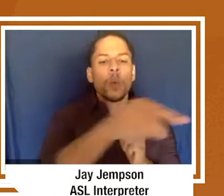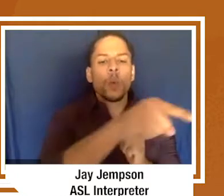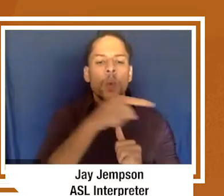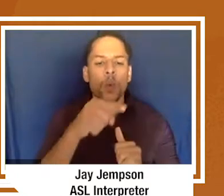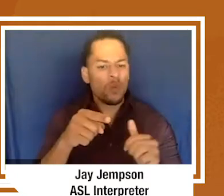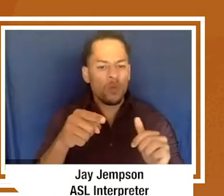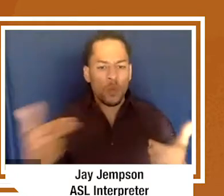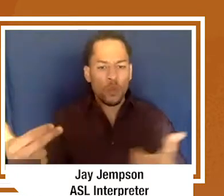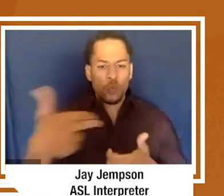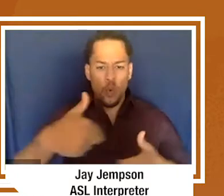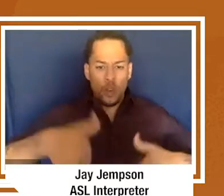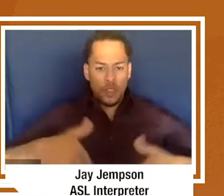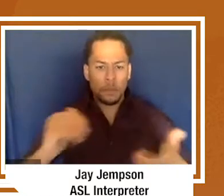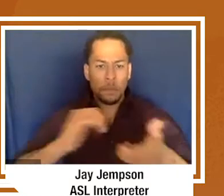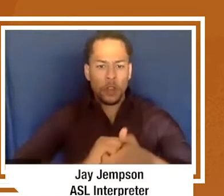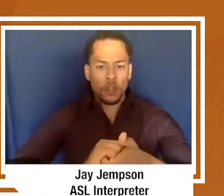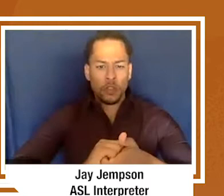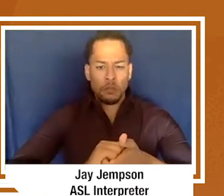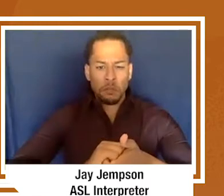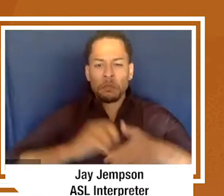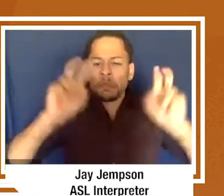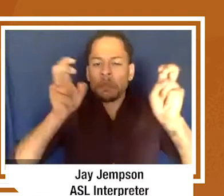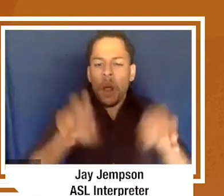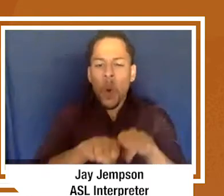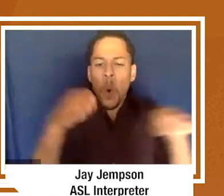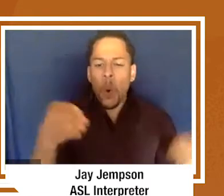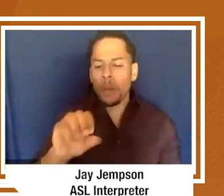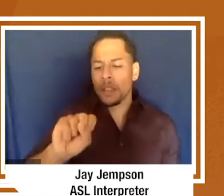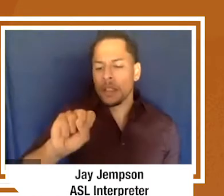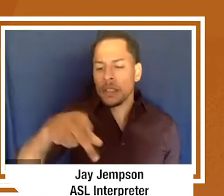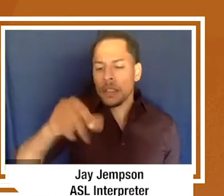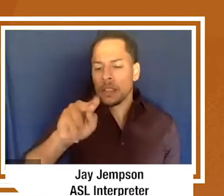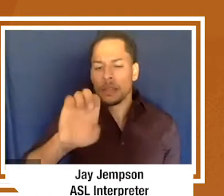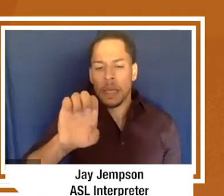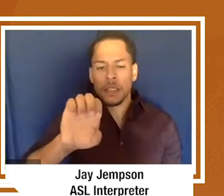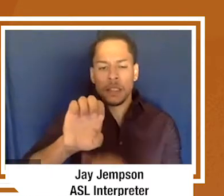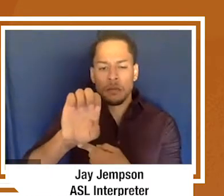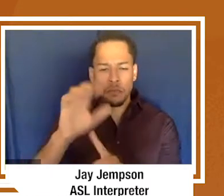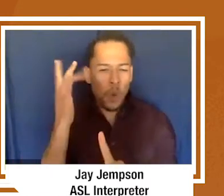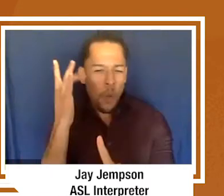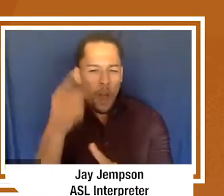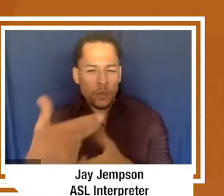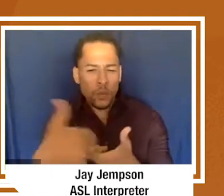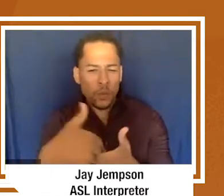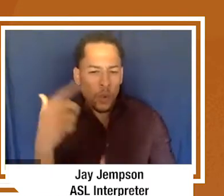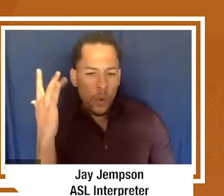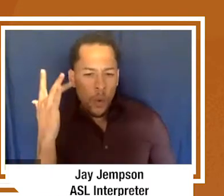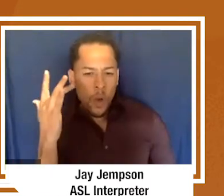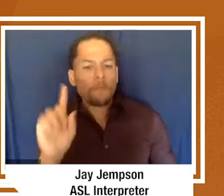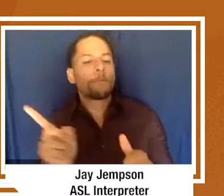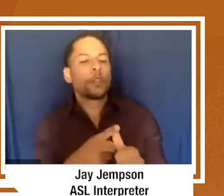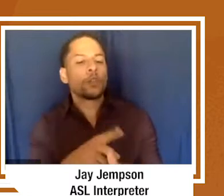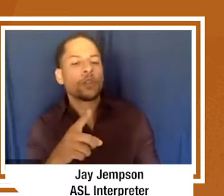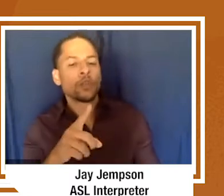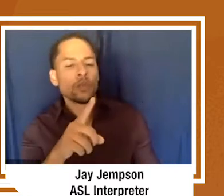Open Space. Why now? Like everybody's doing virtual programming. What sets Open Space aside? Kristopher, I'm actually going to start with you because I remember